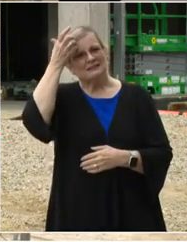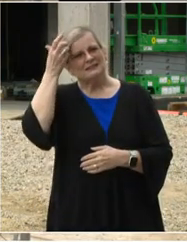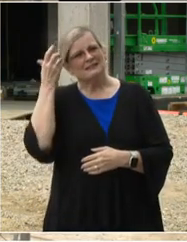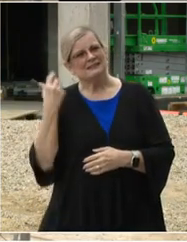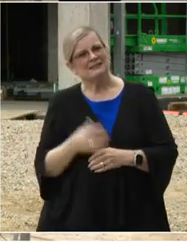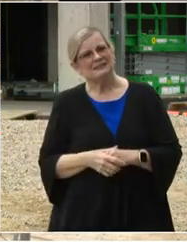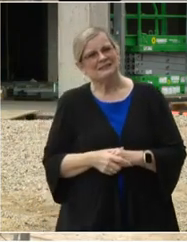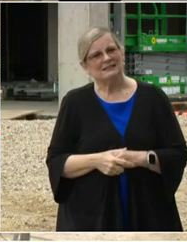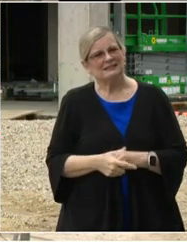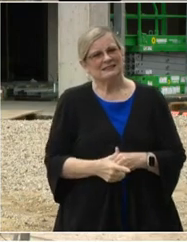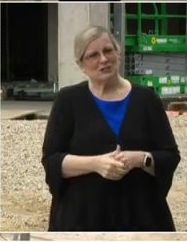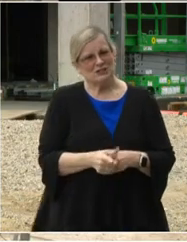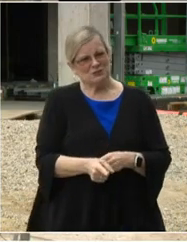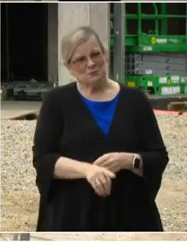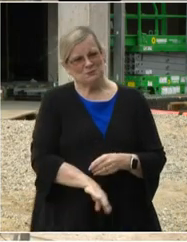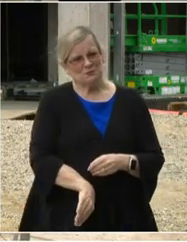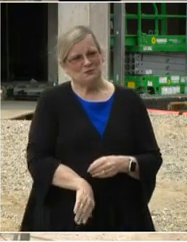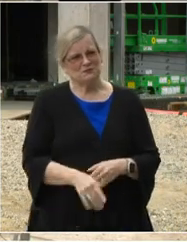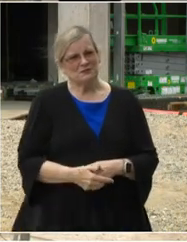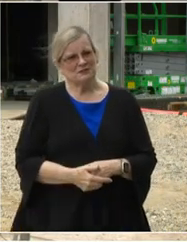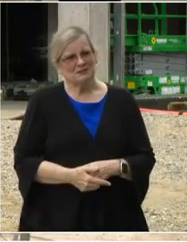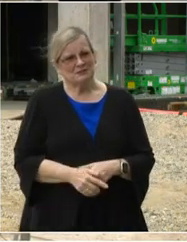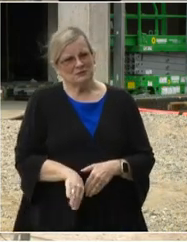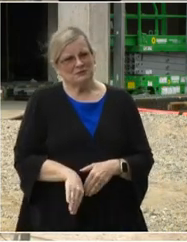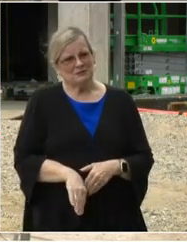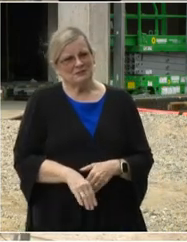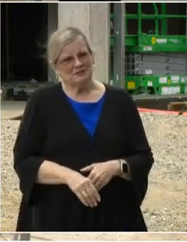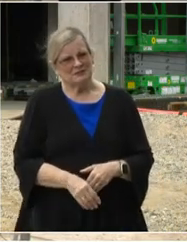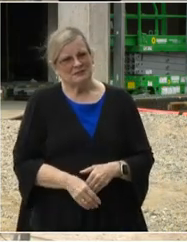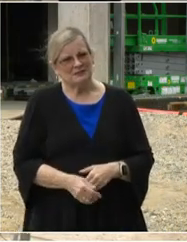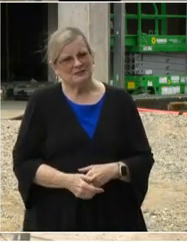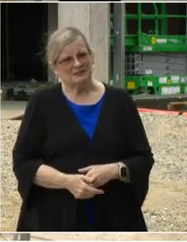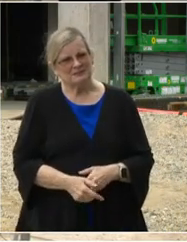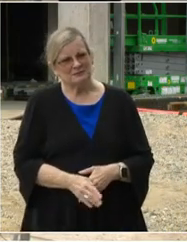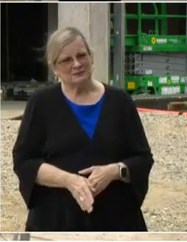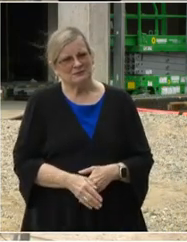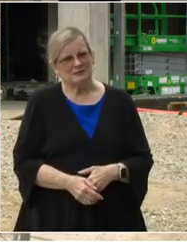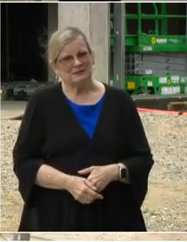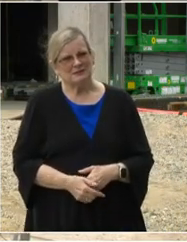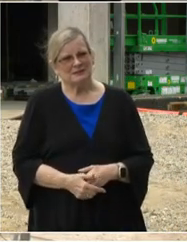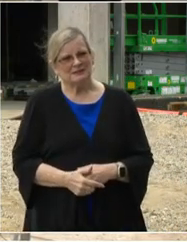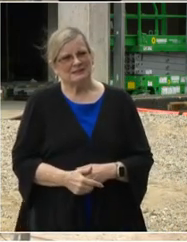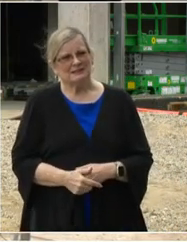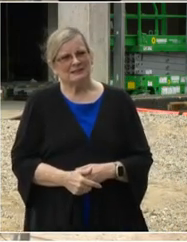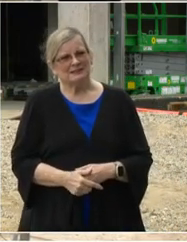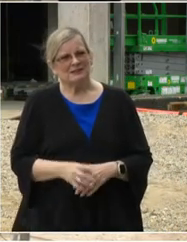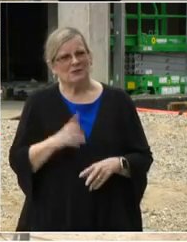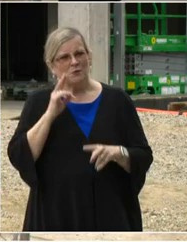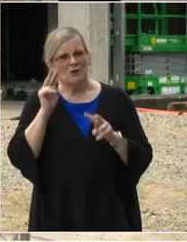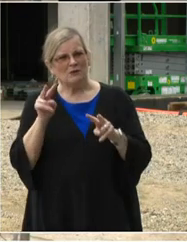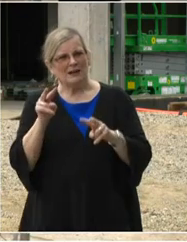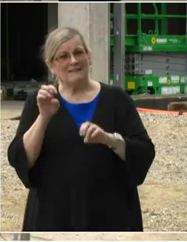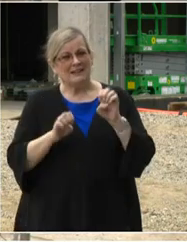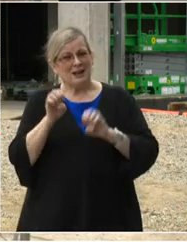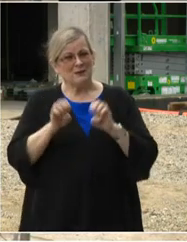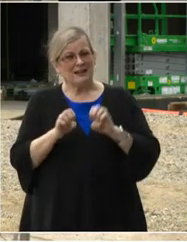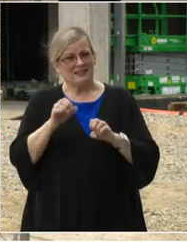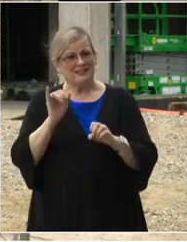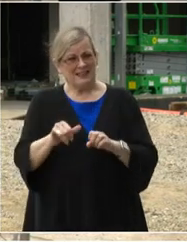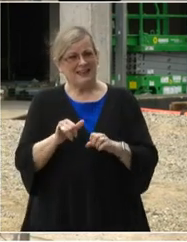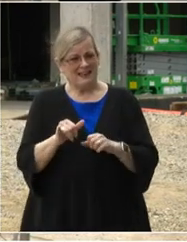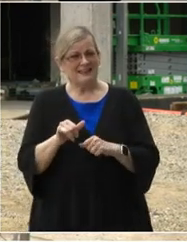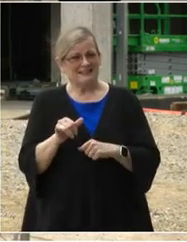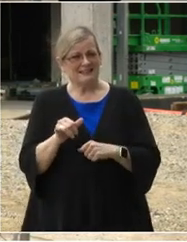at until we get to a higher percentage of residents vaccinated? No, we will evaluate that, and as long as